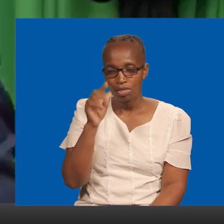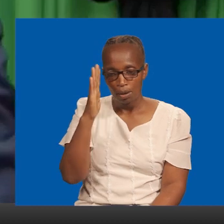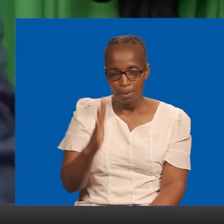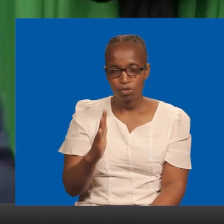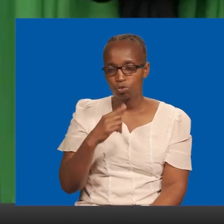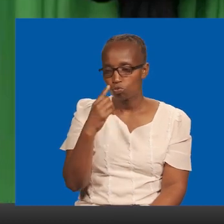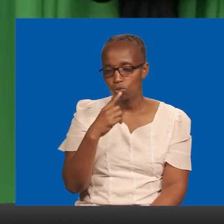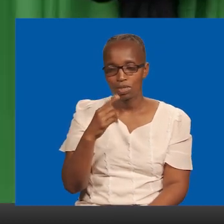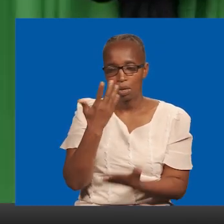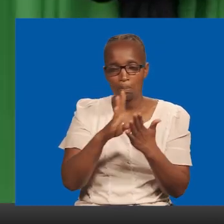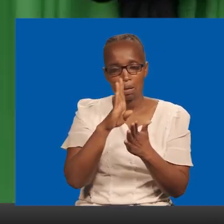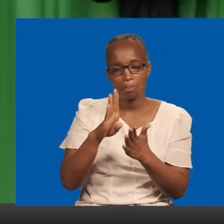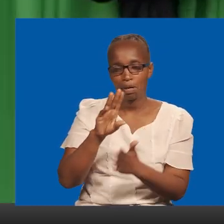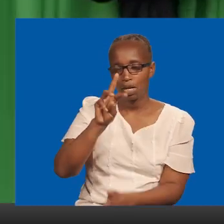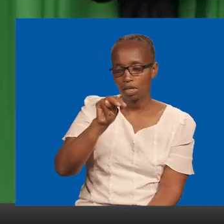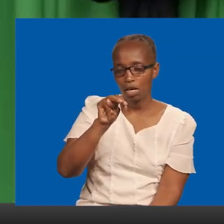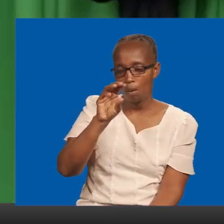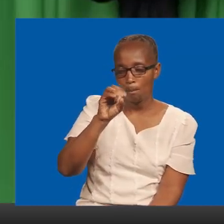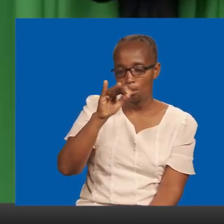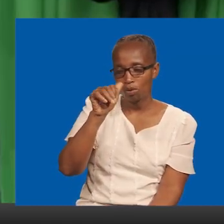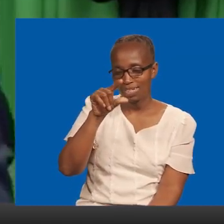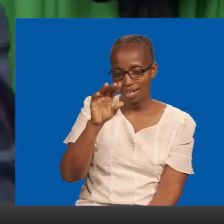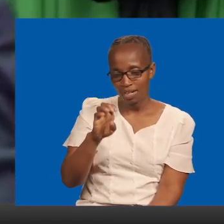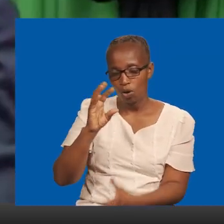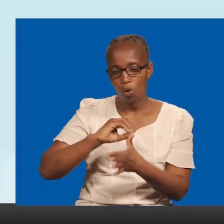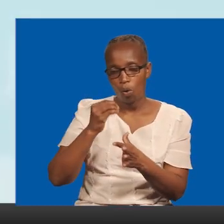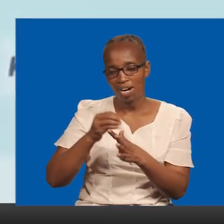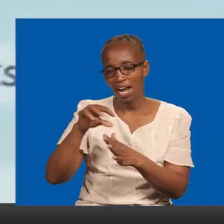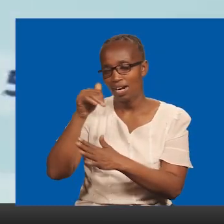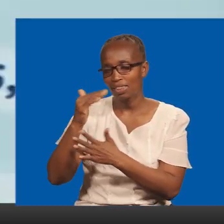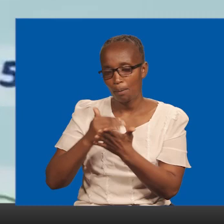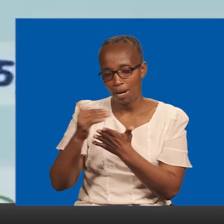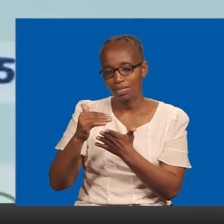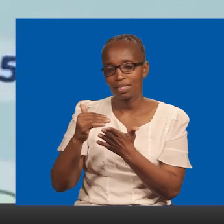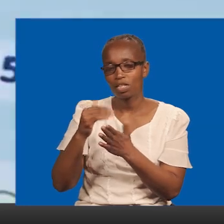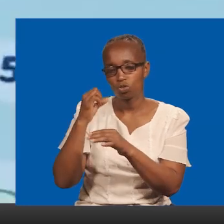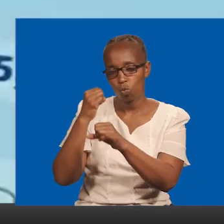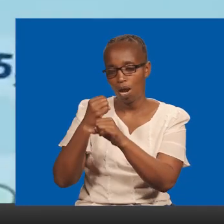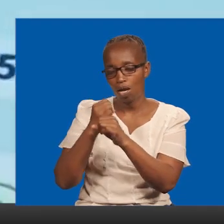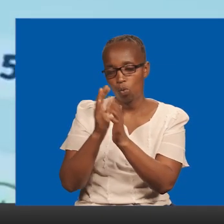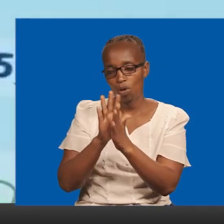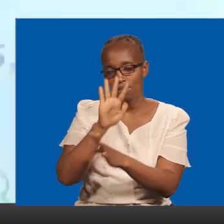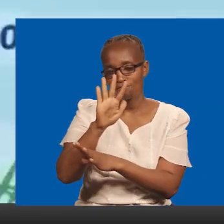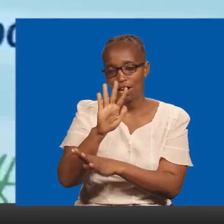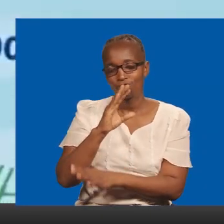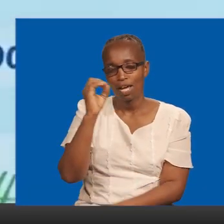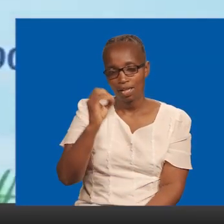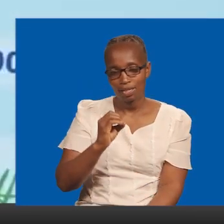part of Kenya to have a transaction of 5,000. Mfumo huu mpya wa kuuza